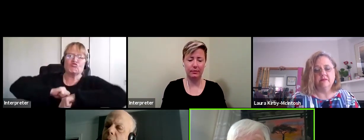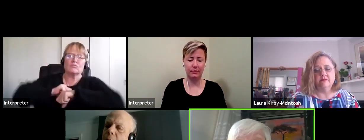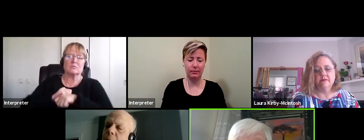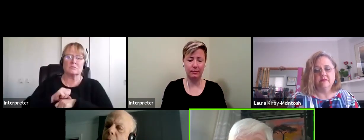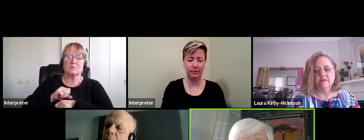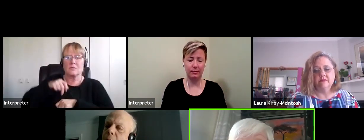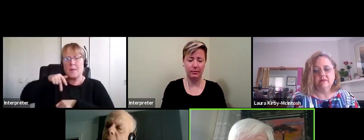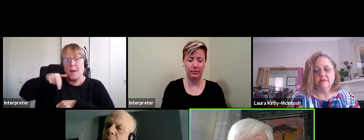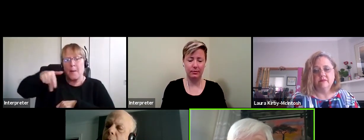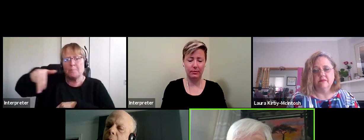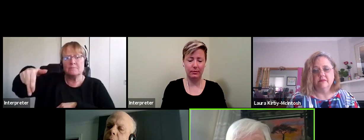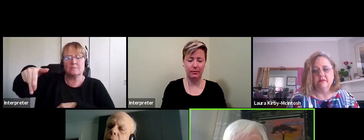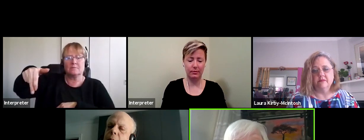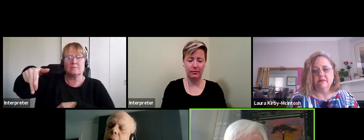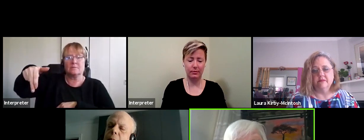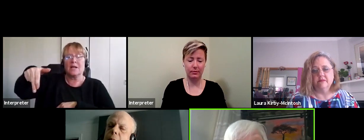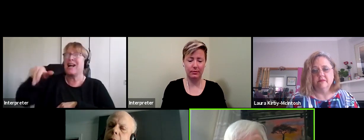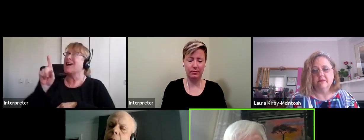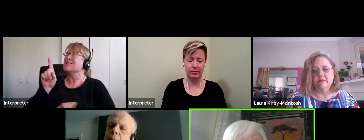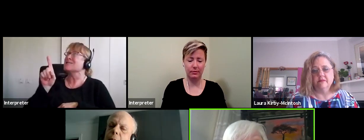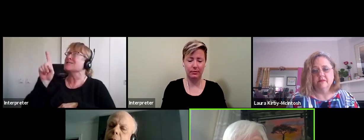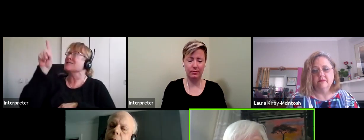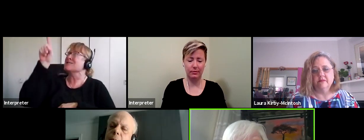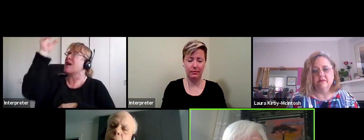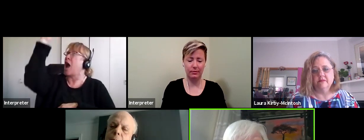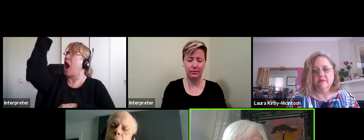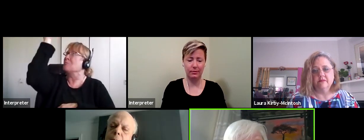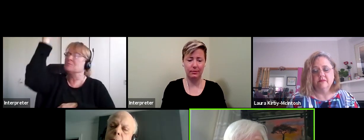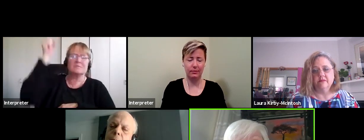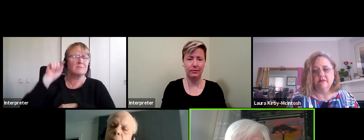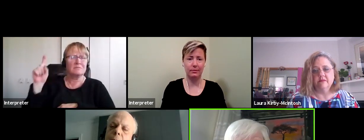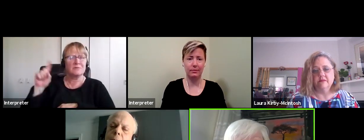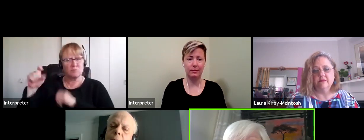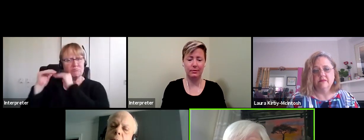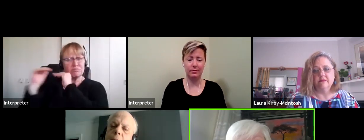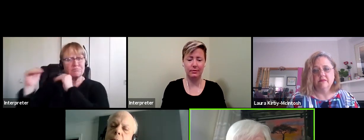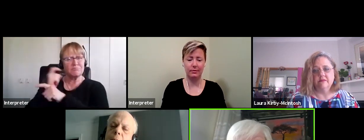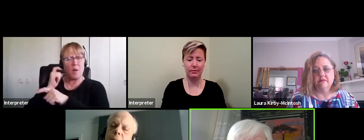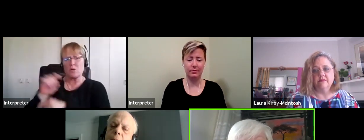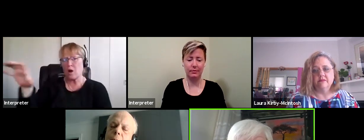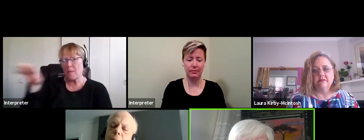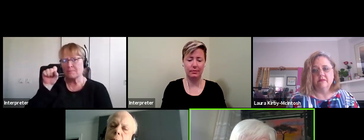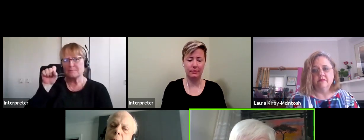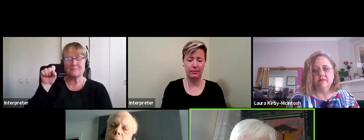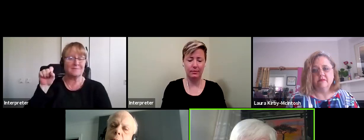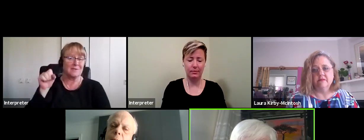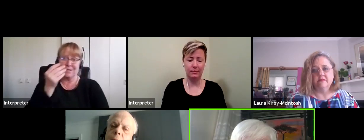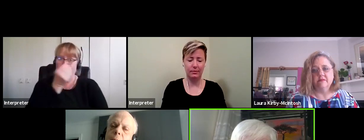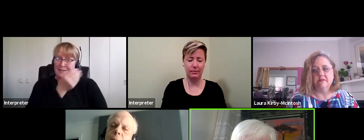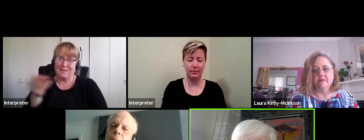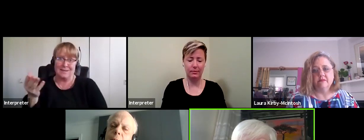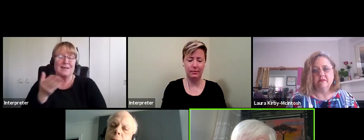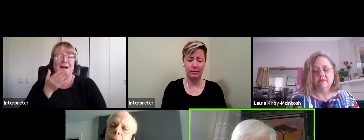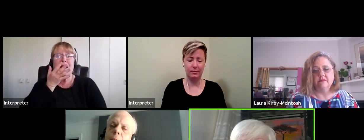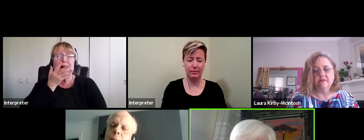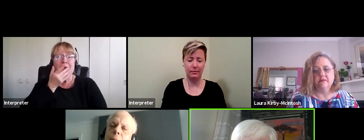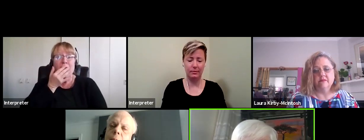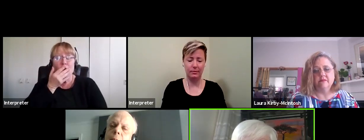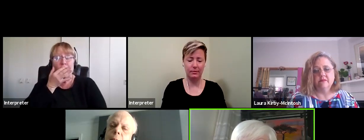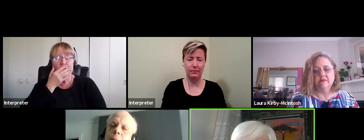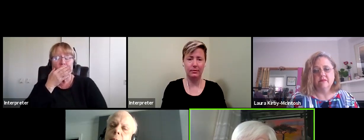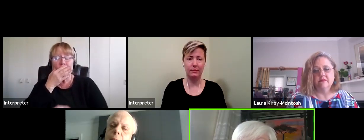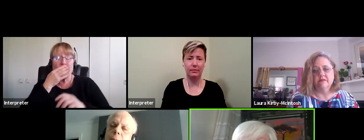them, and be at a reachable height from a seated assistive device position. I can't tell you enough, they're not color contrasted. People